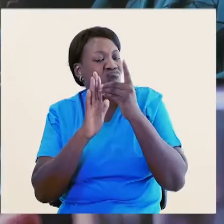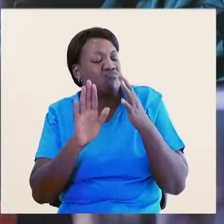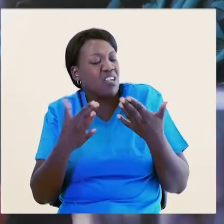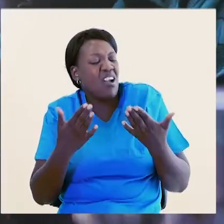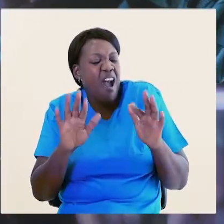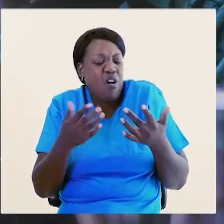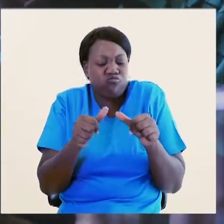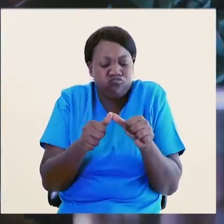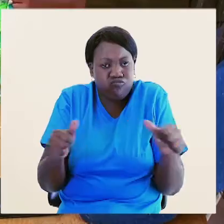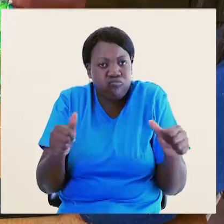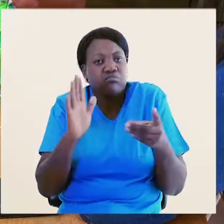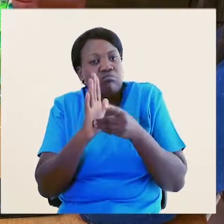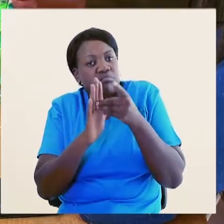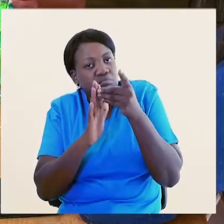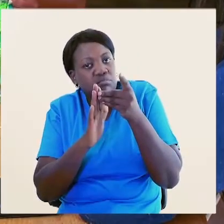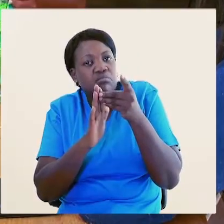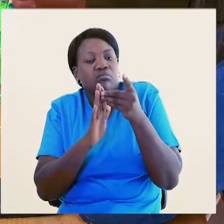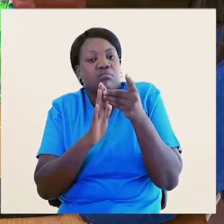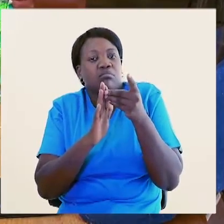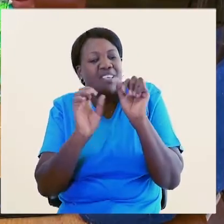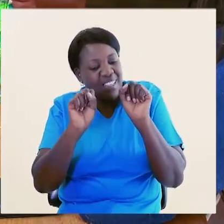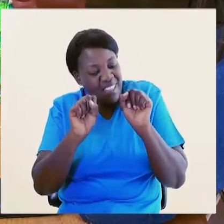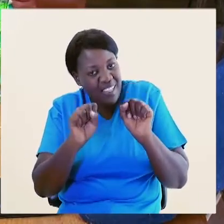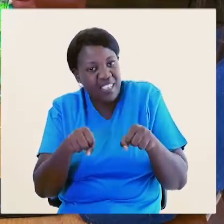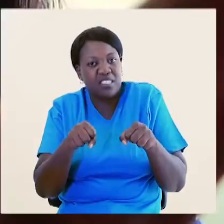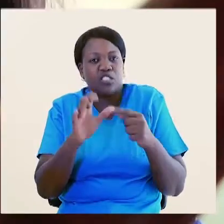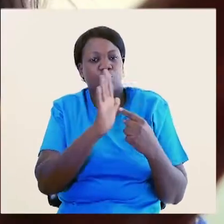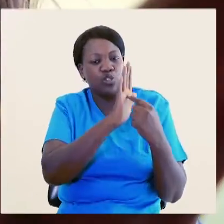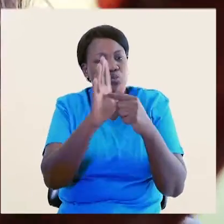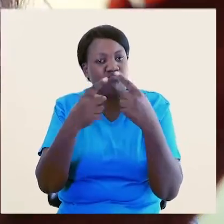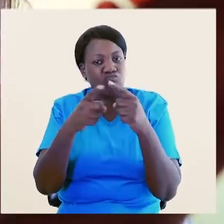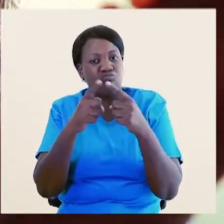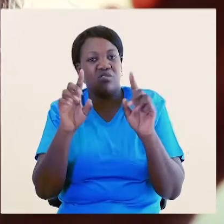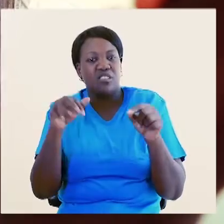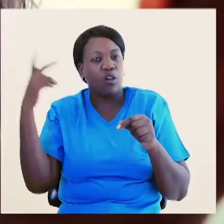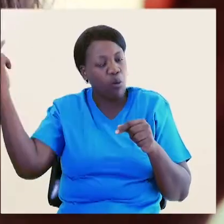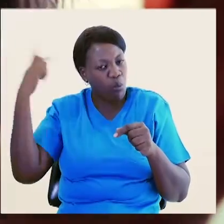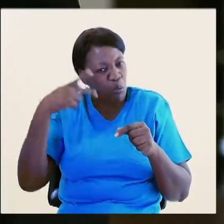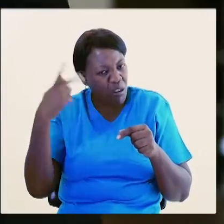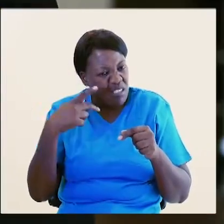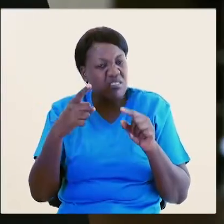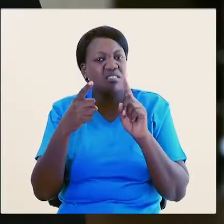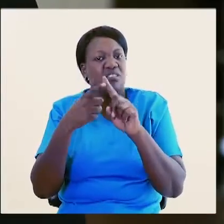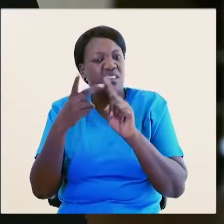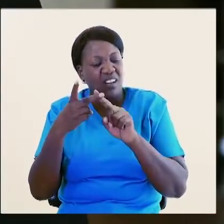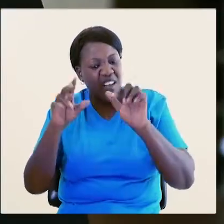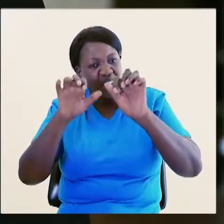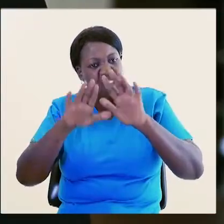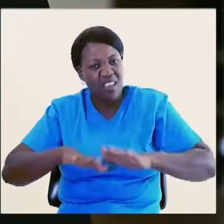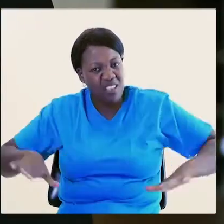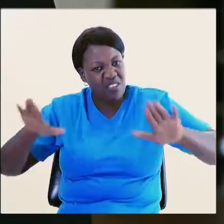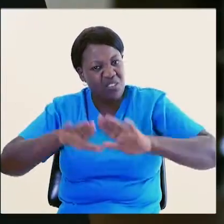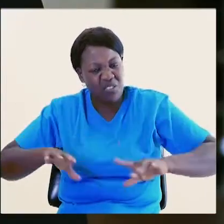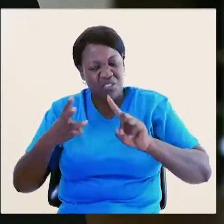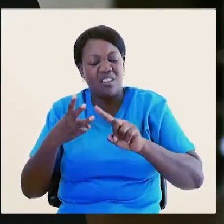how do we measure development? Development is measured by using indicators such as political indicators, environmental